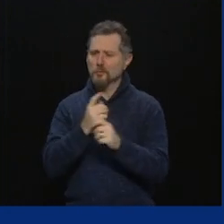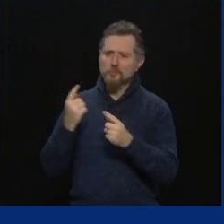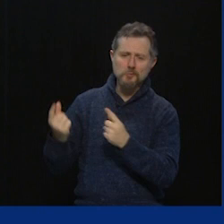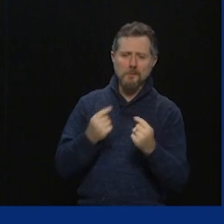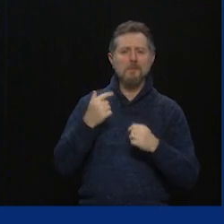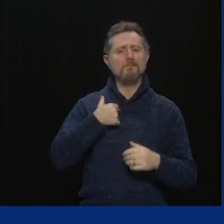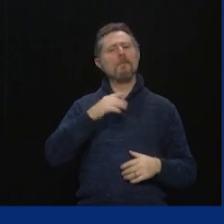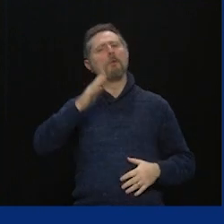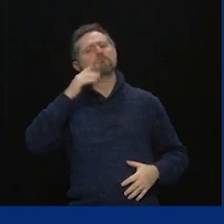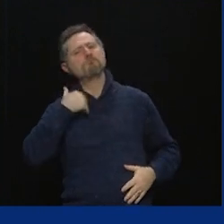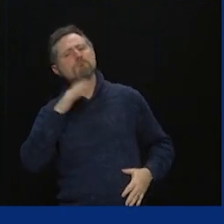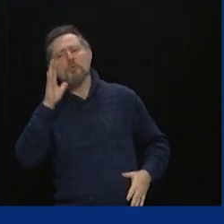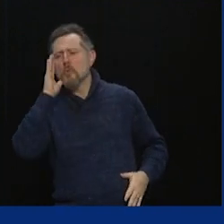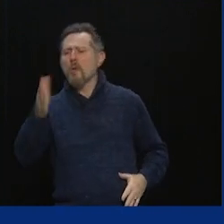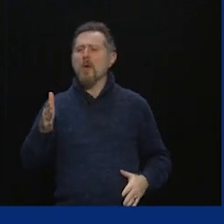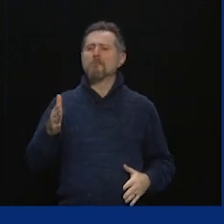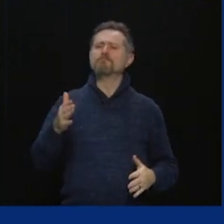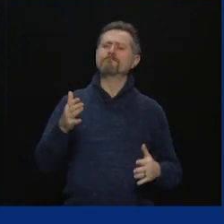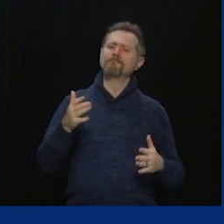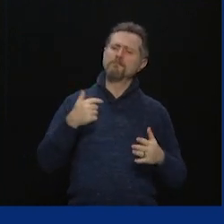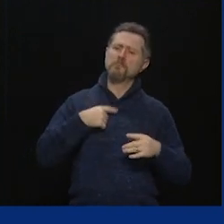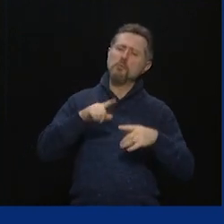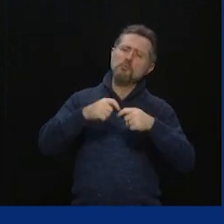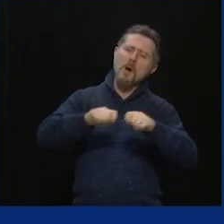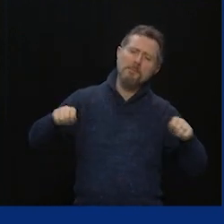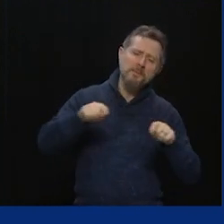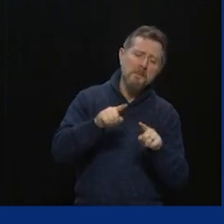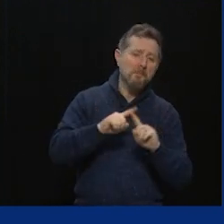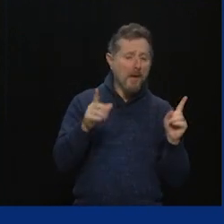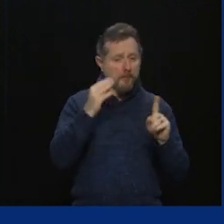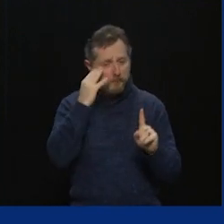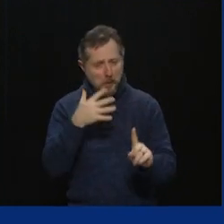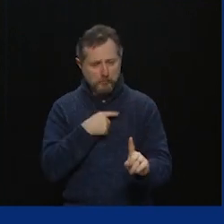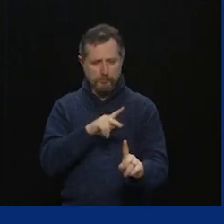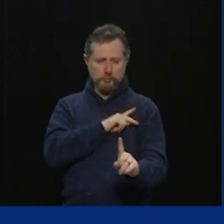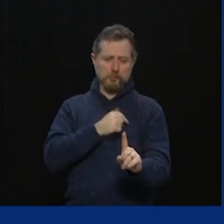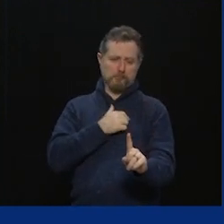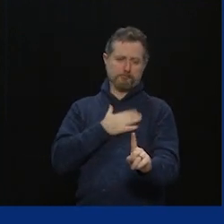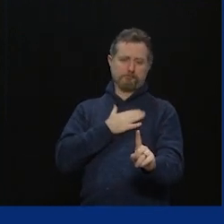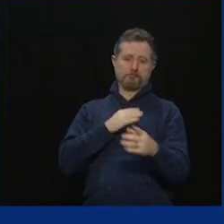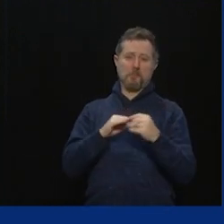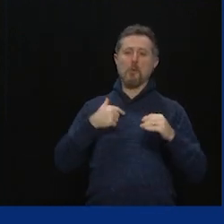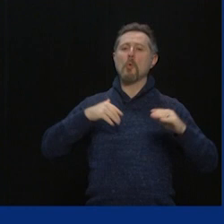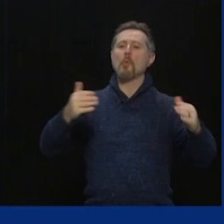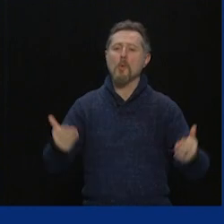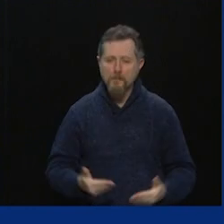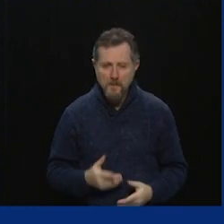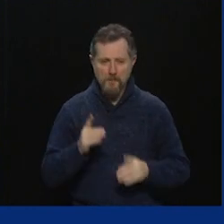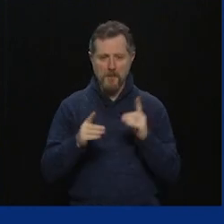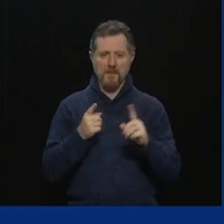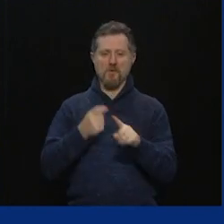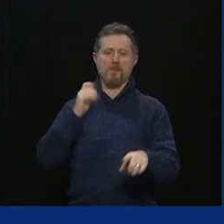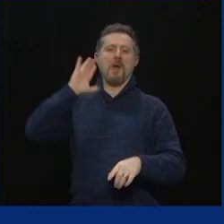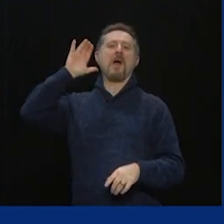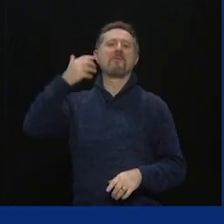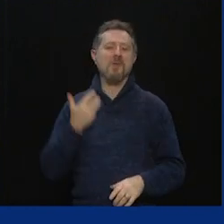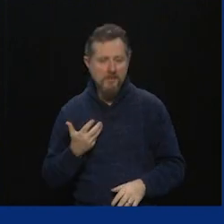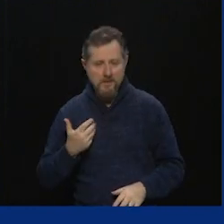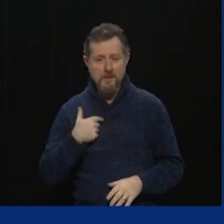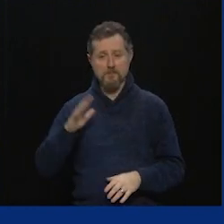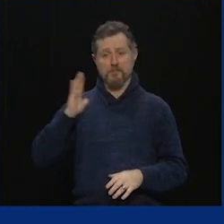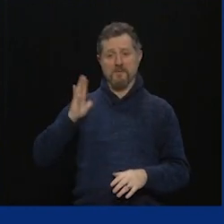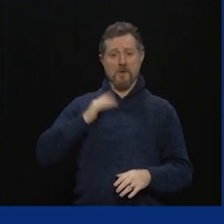saying this is personal to me to welcome people from Afghanistan. As a member of Congress a decade ago,